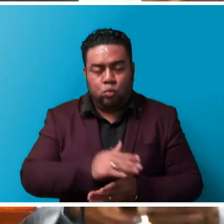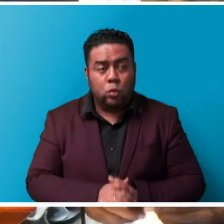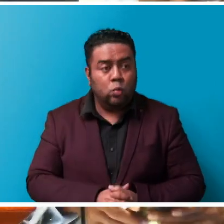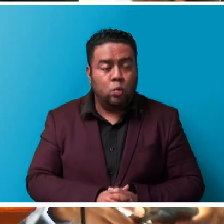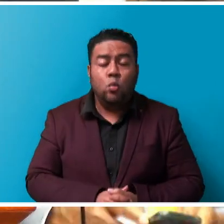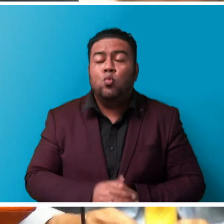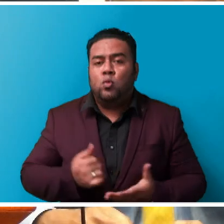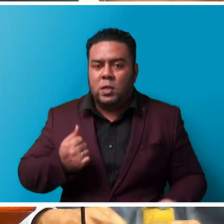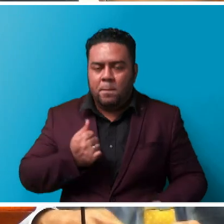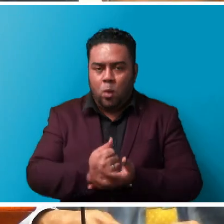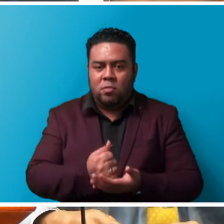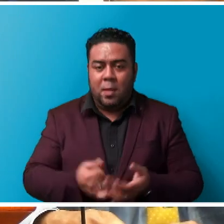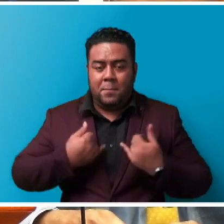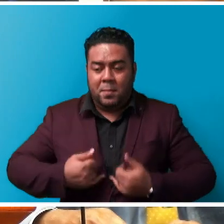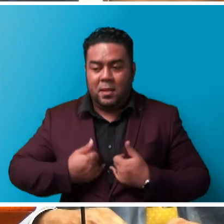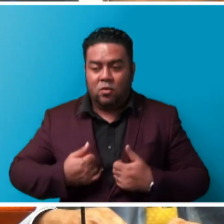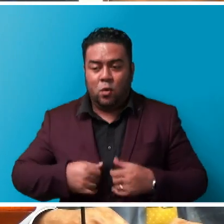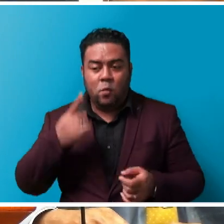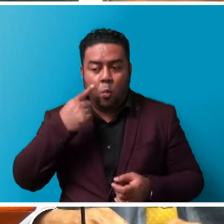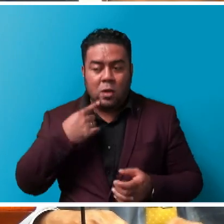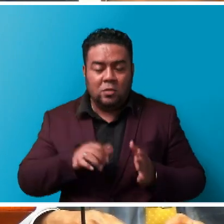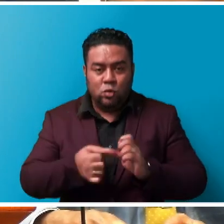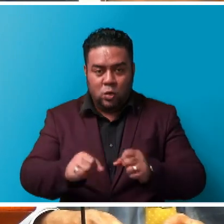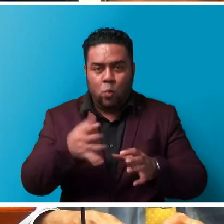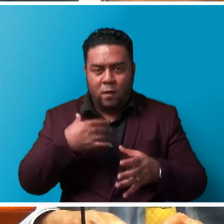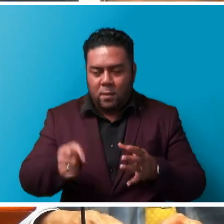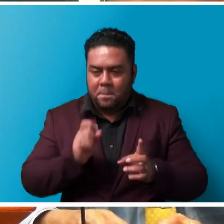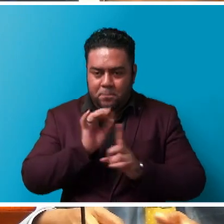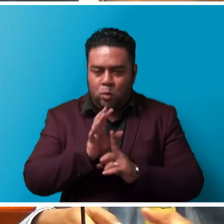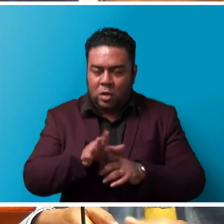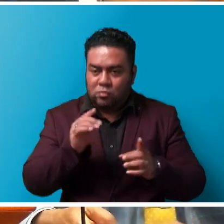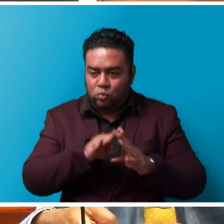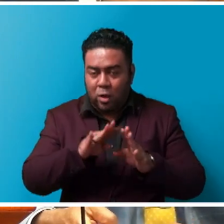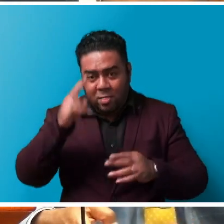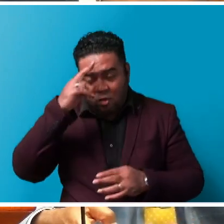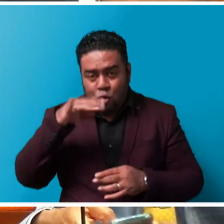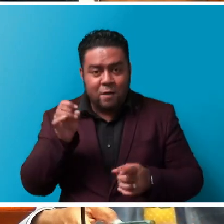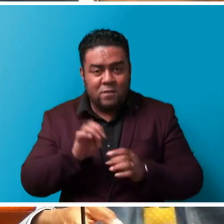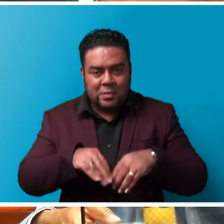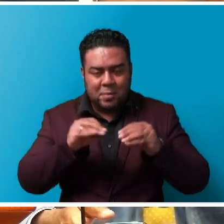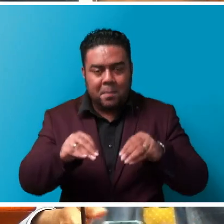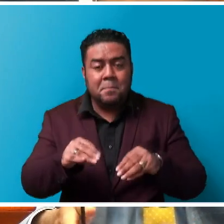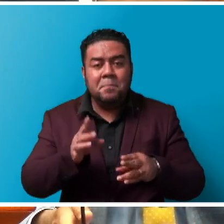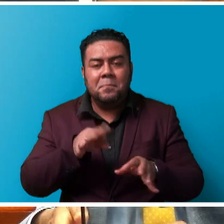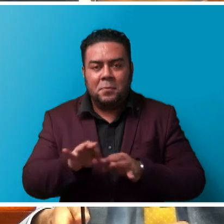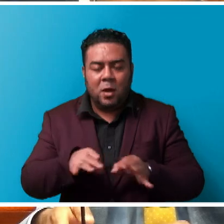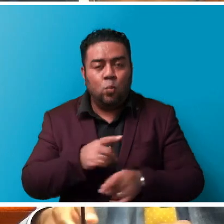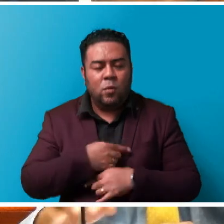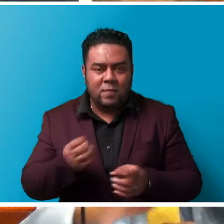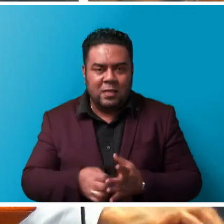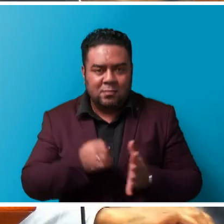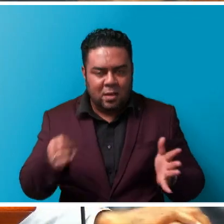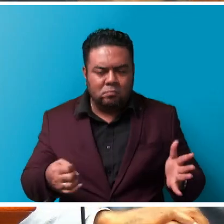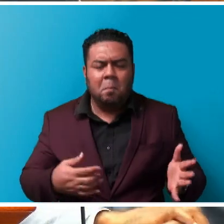the implementation of the water sector strategy, we have aligned key projects with the National Investment Plan, and we will expand and upgrade